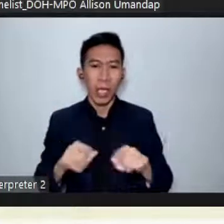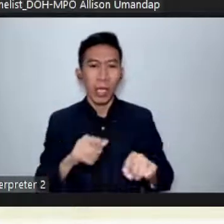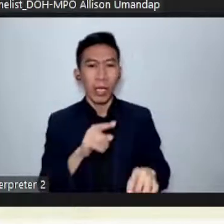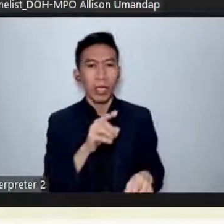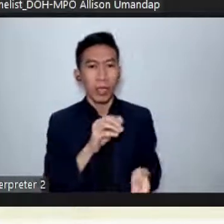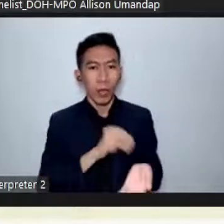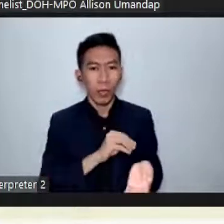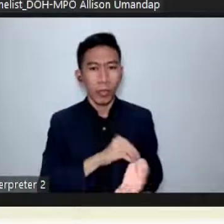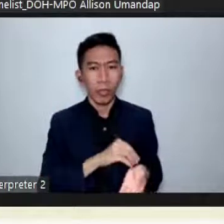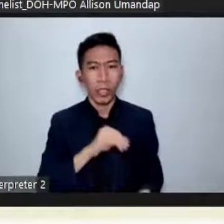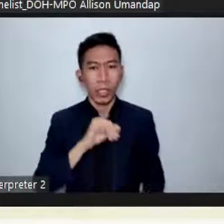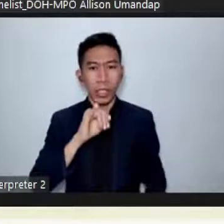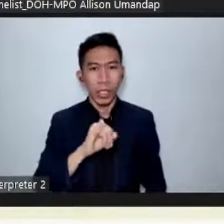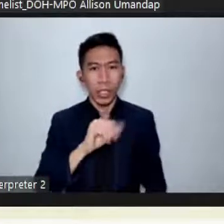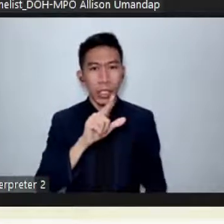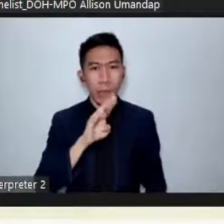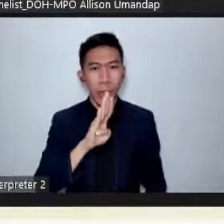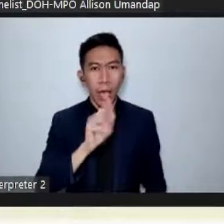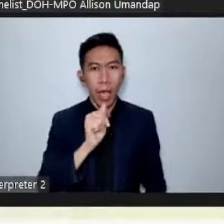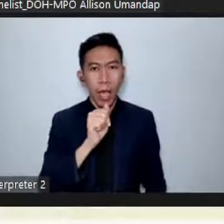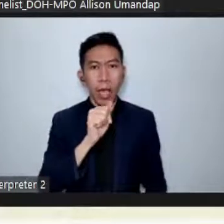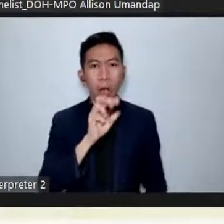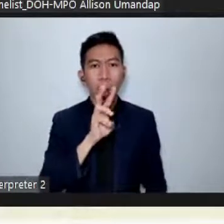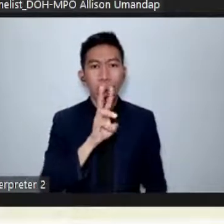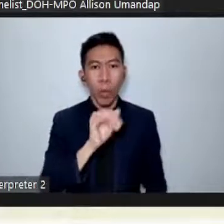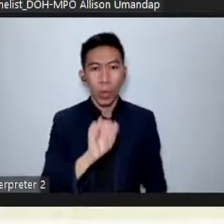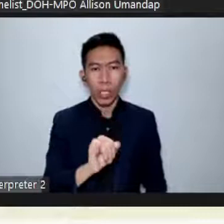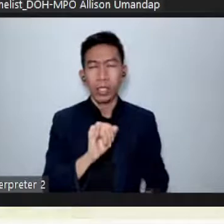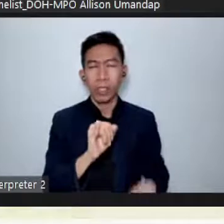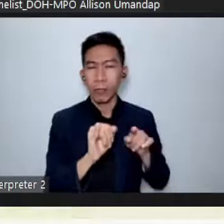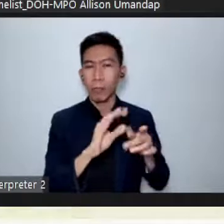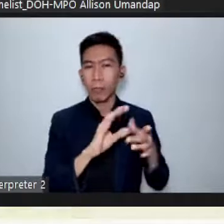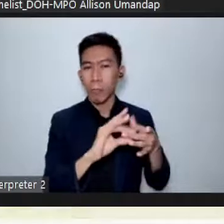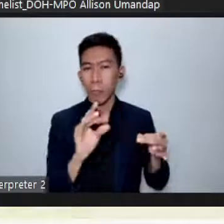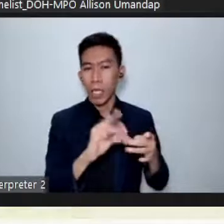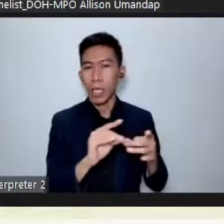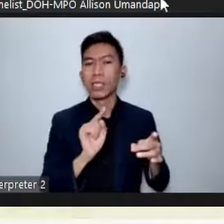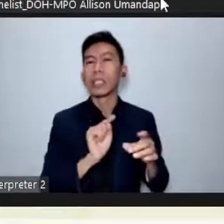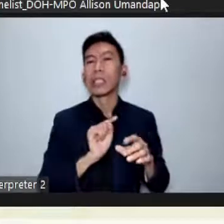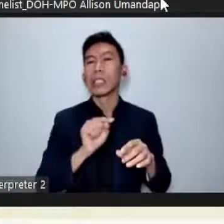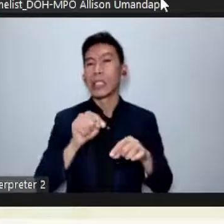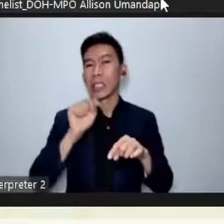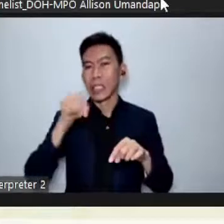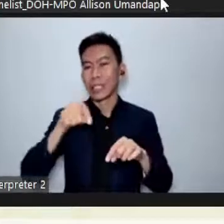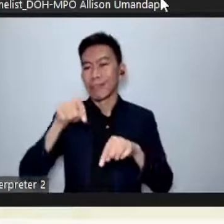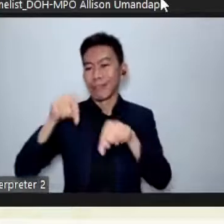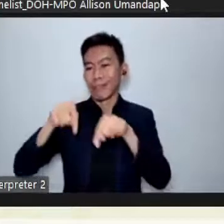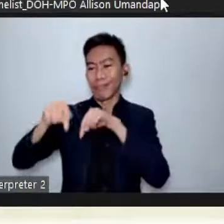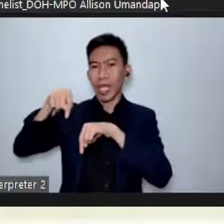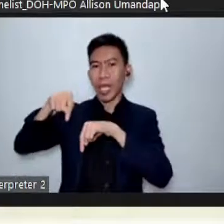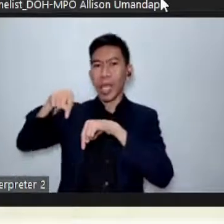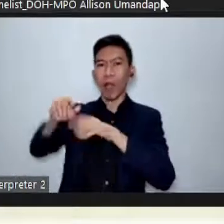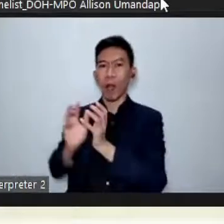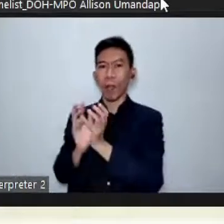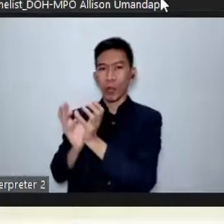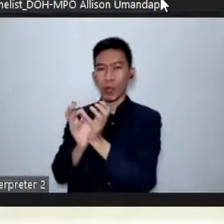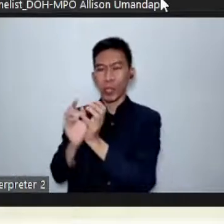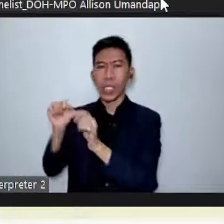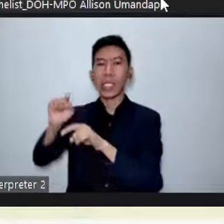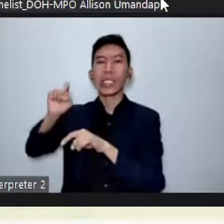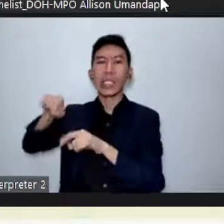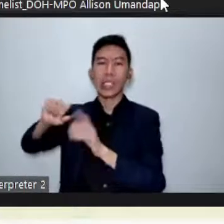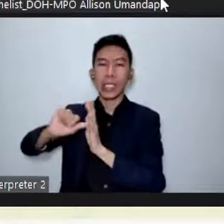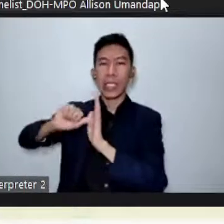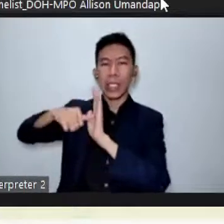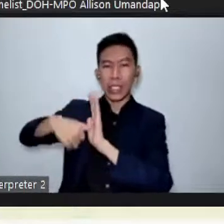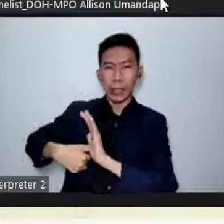Ilbawin, I think, did say a while ago, which begins in the community, embedded but must now be emphasized